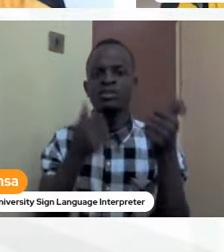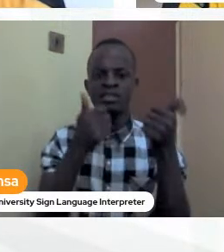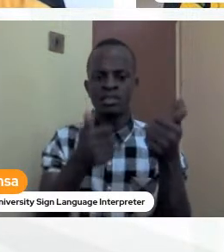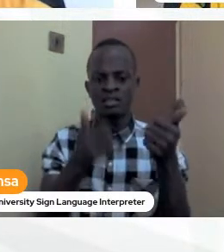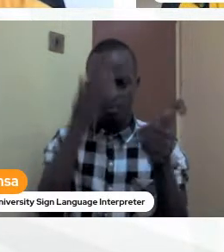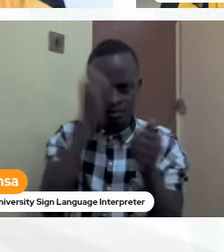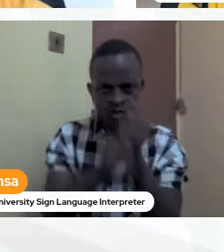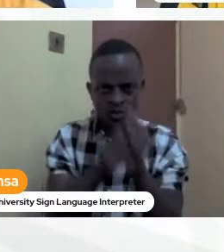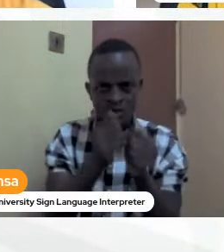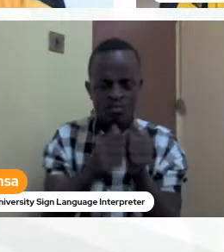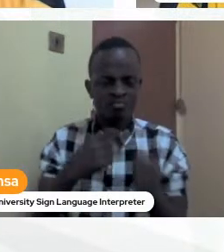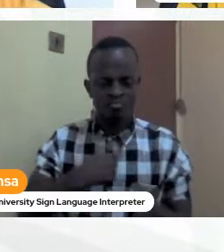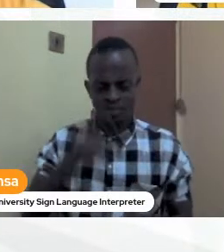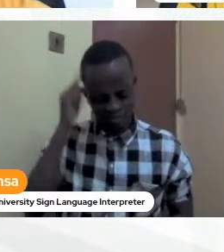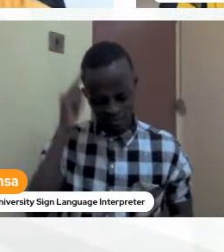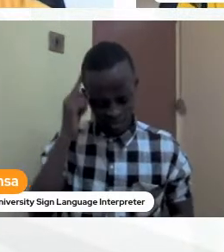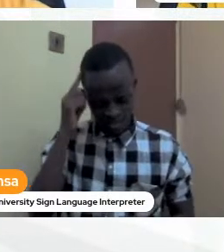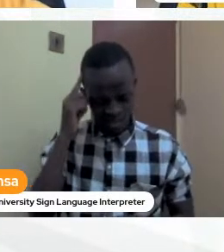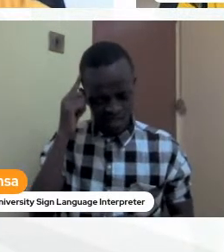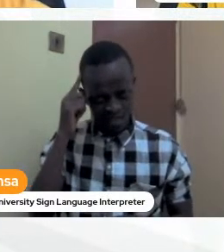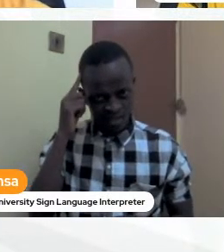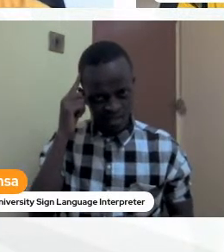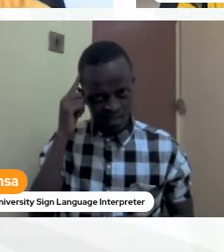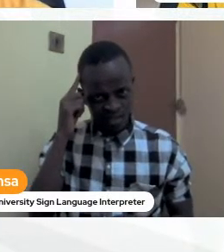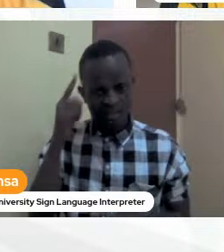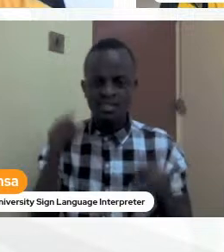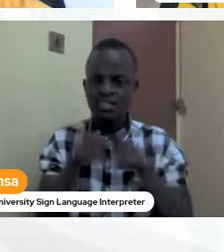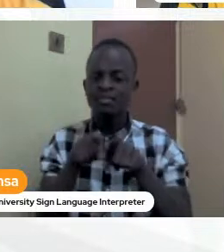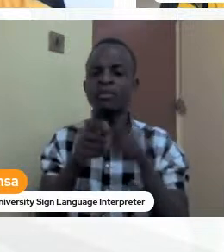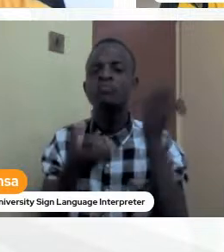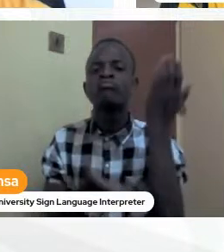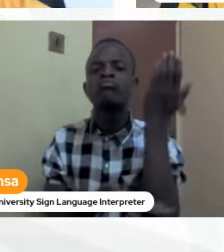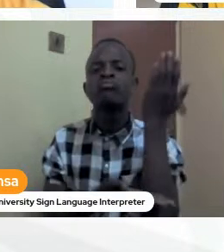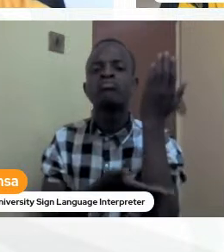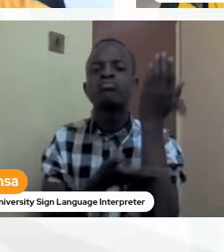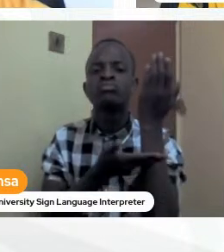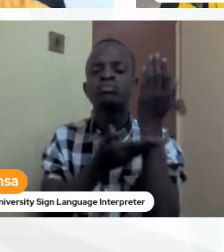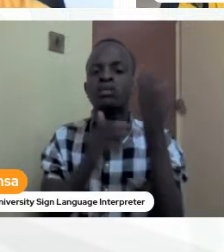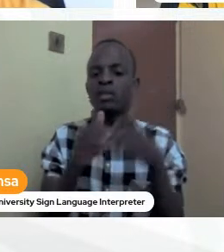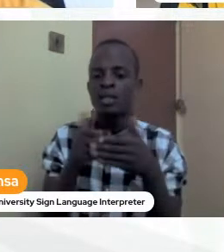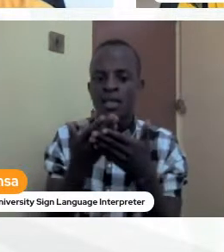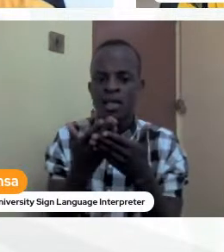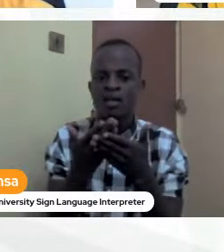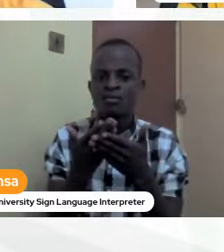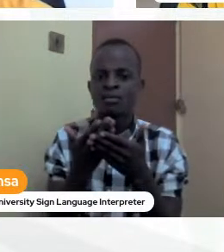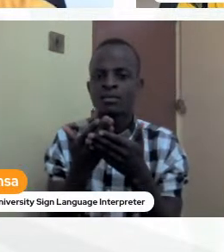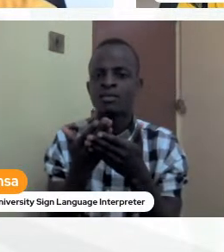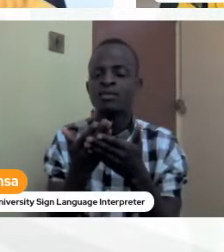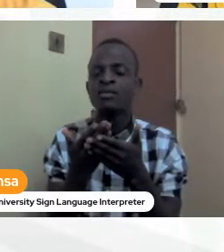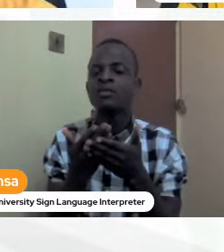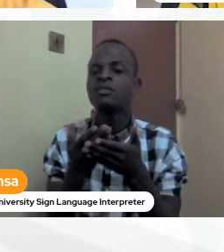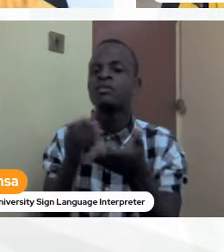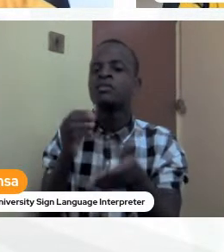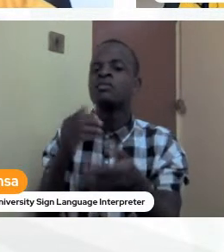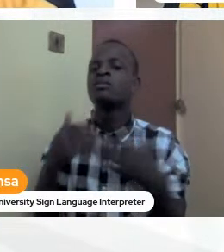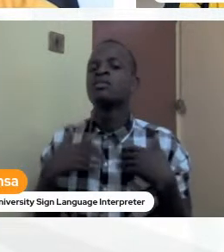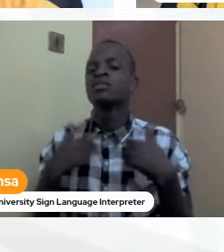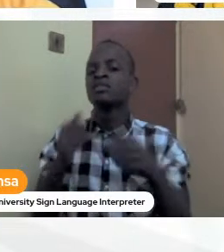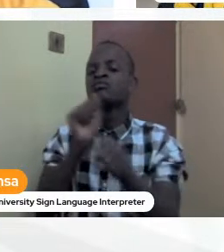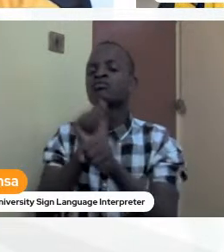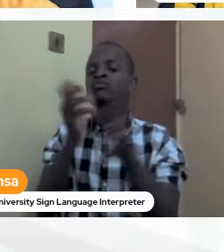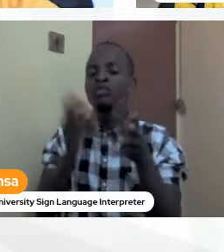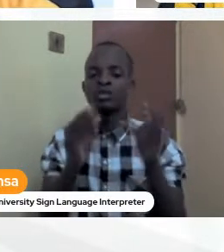level. I think is even the improvement in terms of how adolescent health provision is being